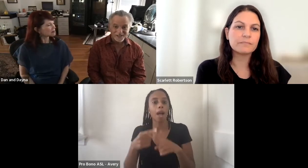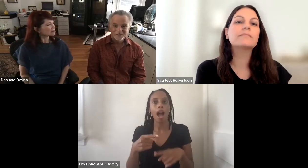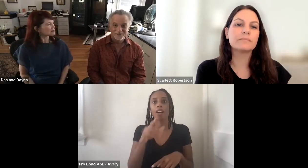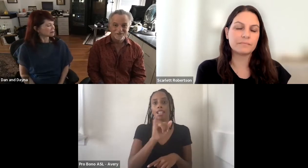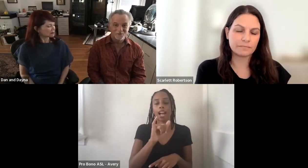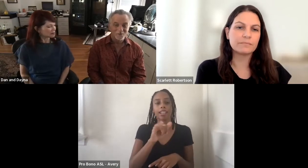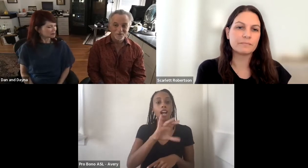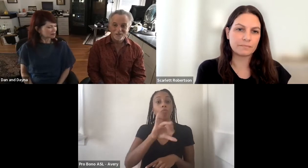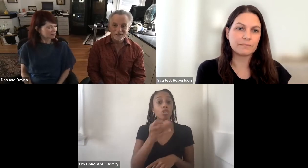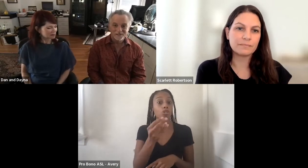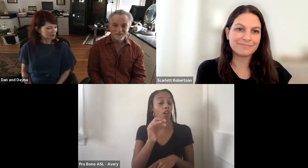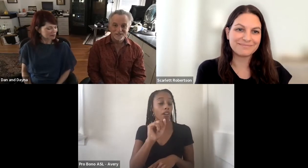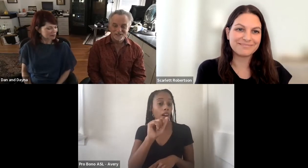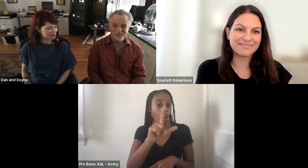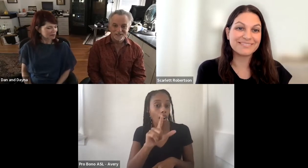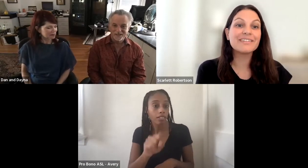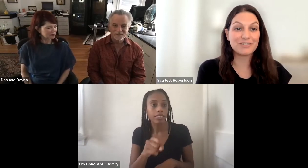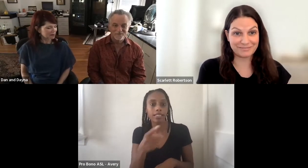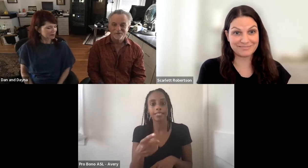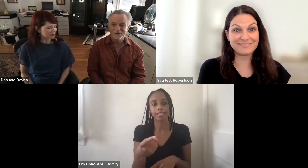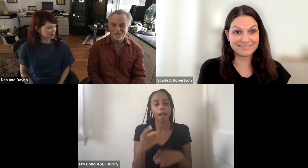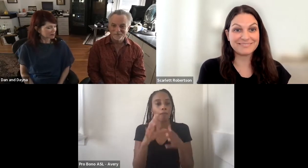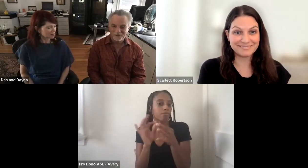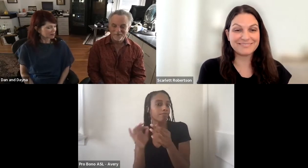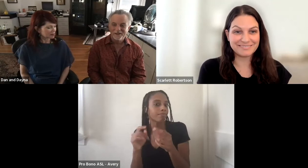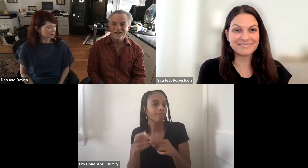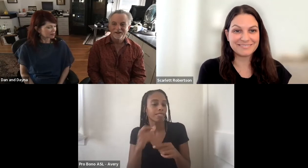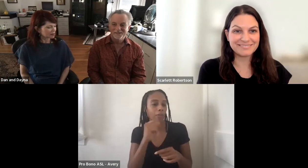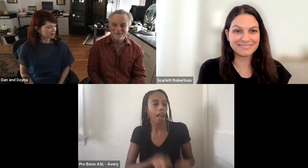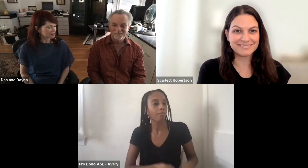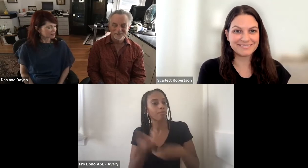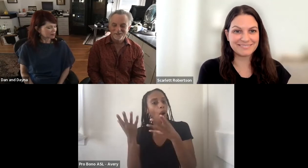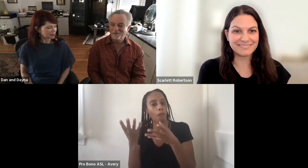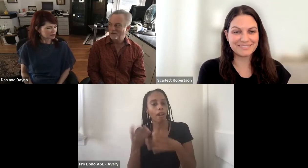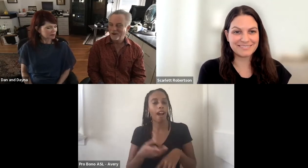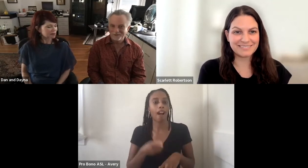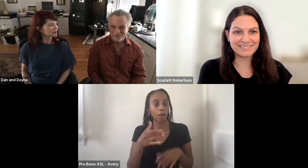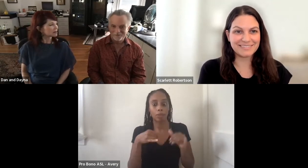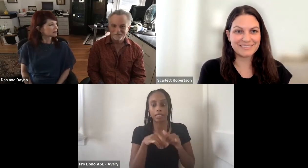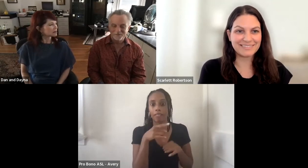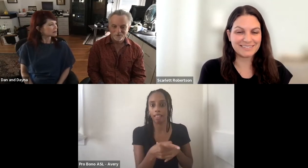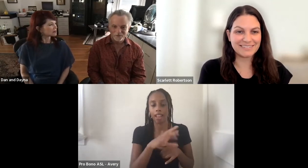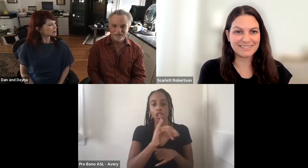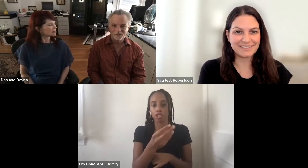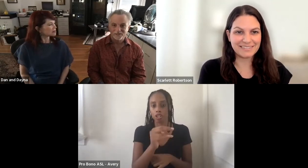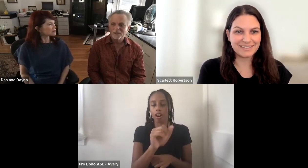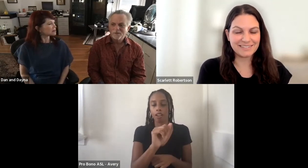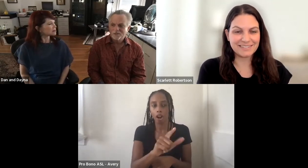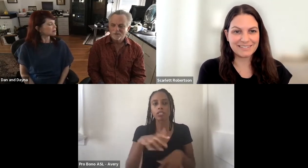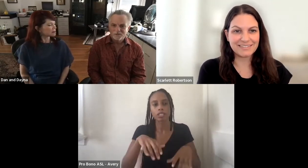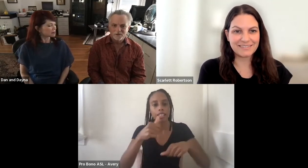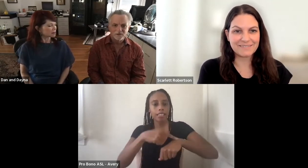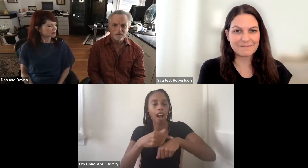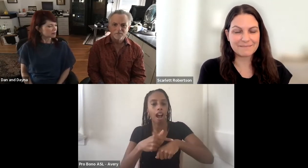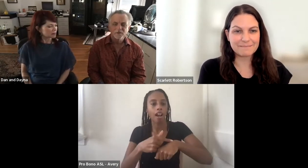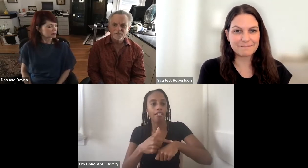journals. There were rumors that they still existed, that they hadn't been thrown away somewhere. So it took quite a while to earn that trust. And of course,